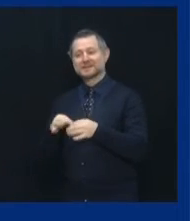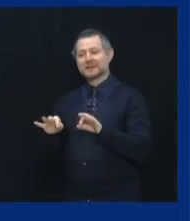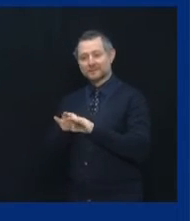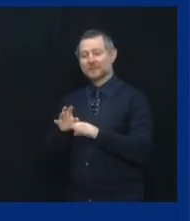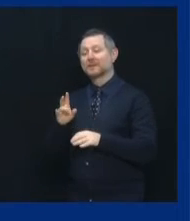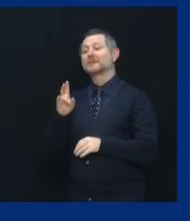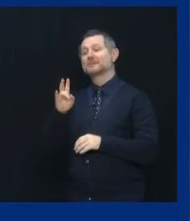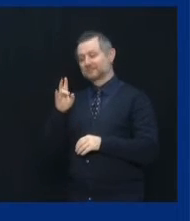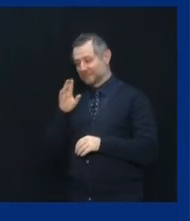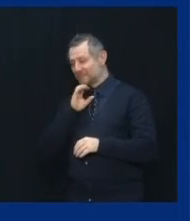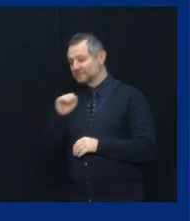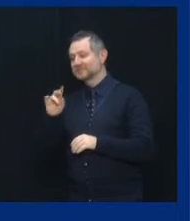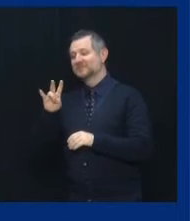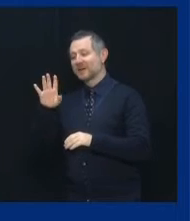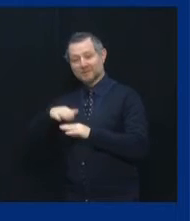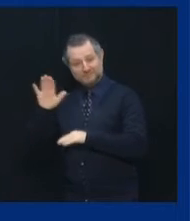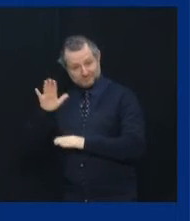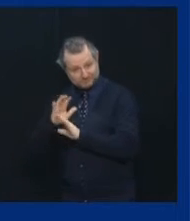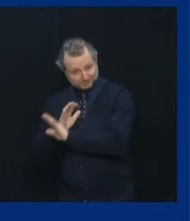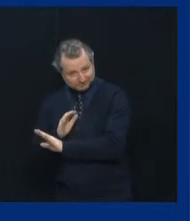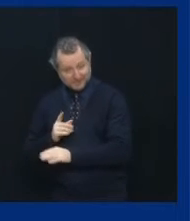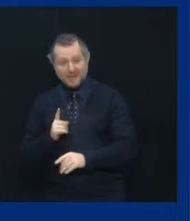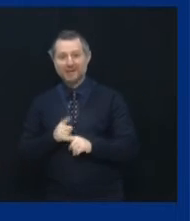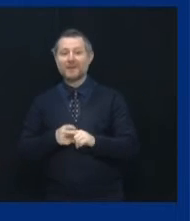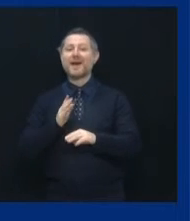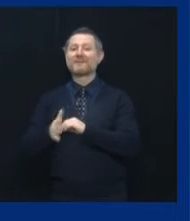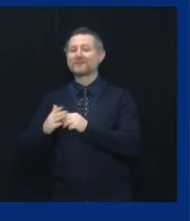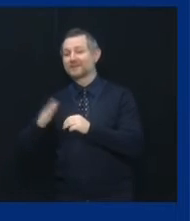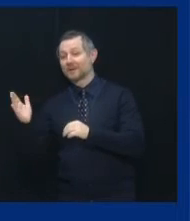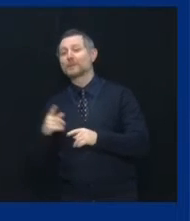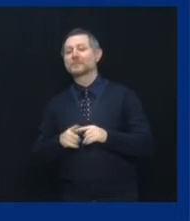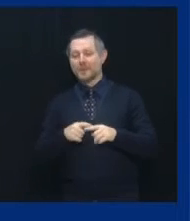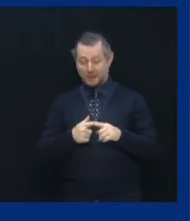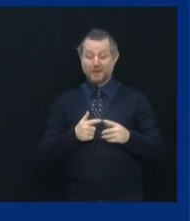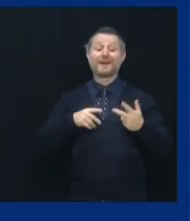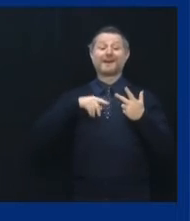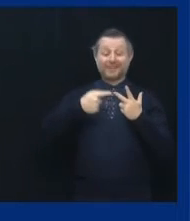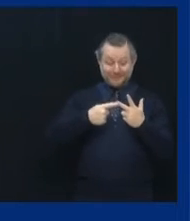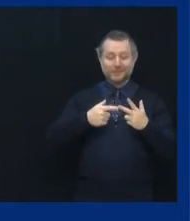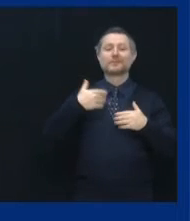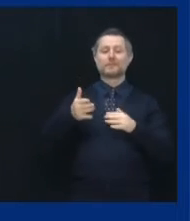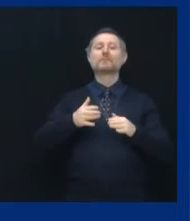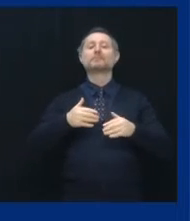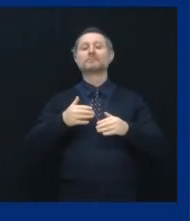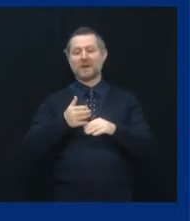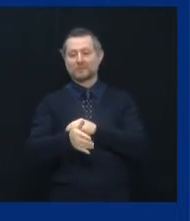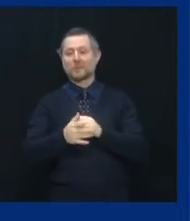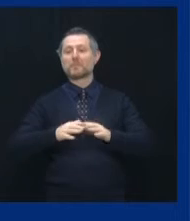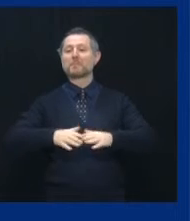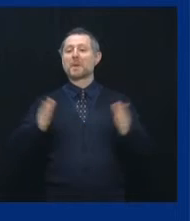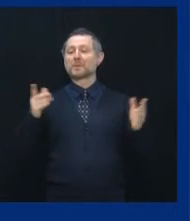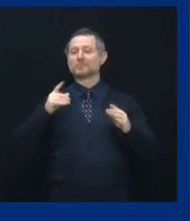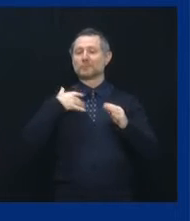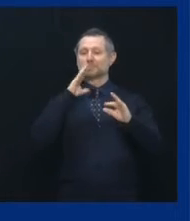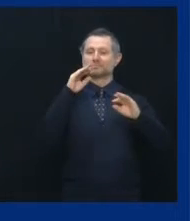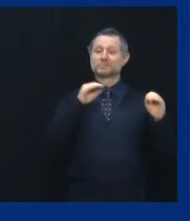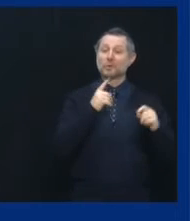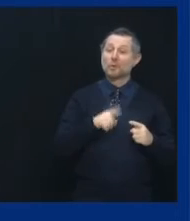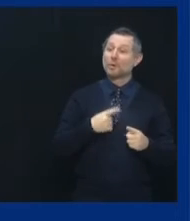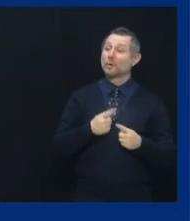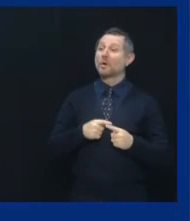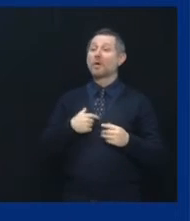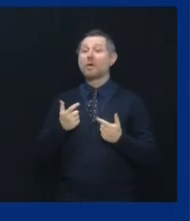start the public education campaign. When will we start a large-scale public availability? We have